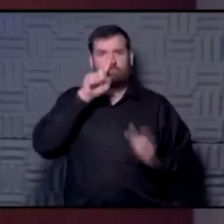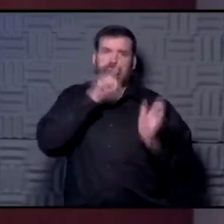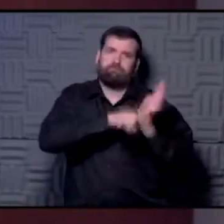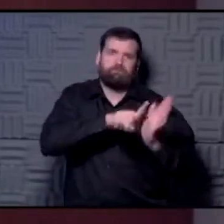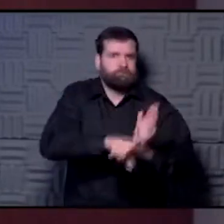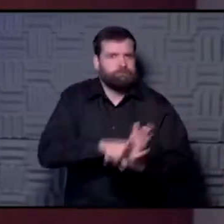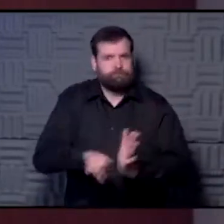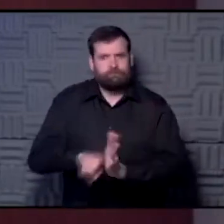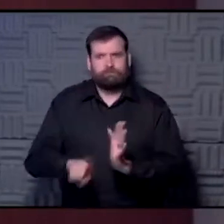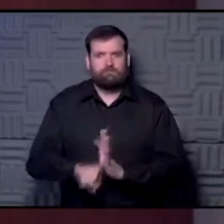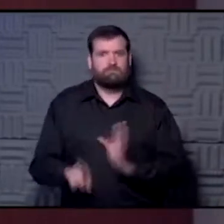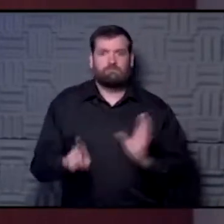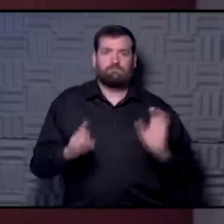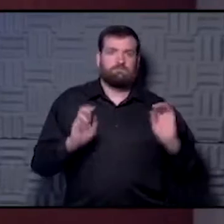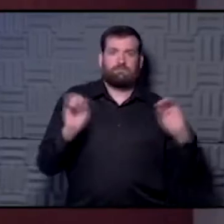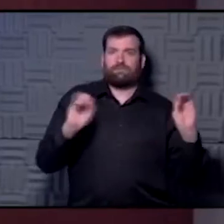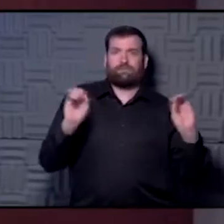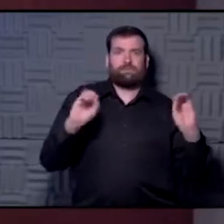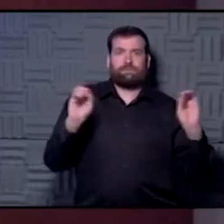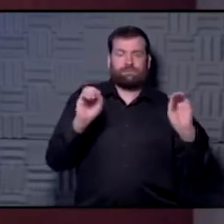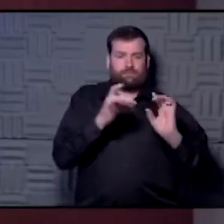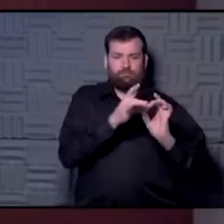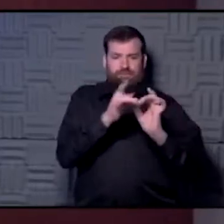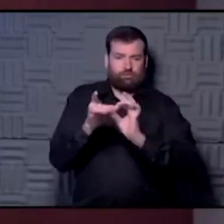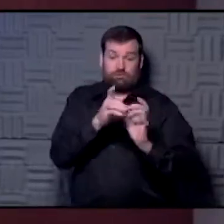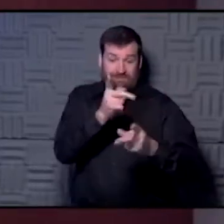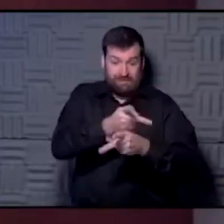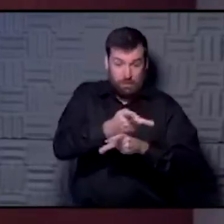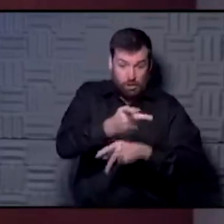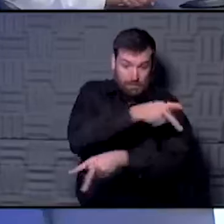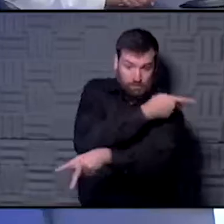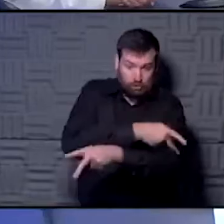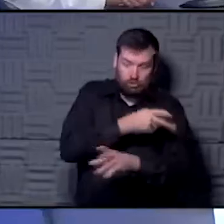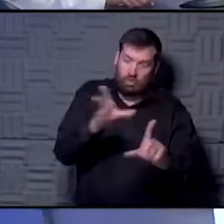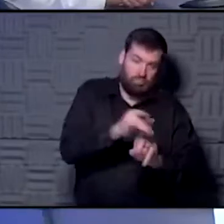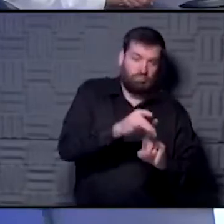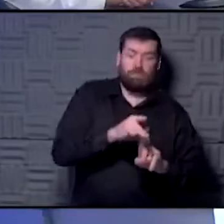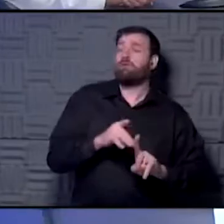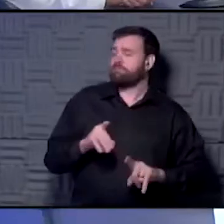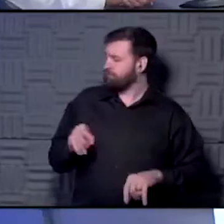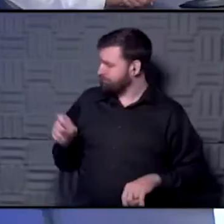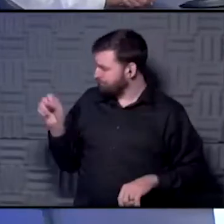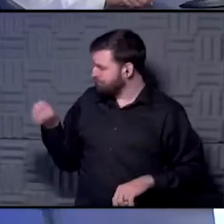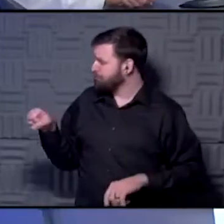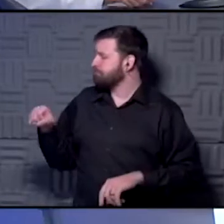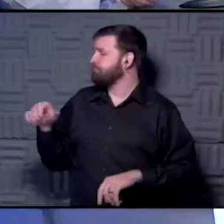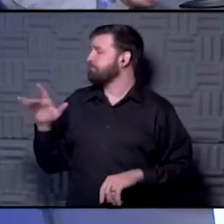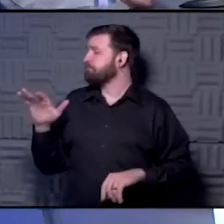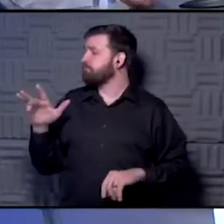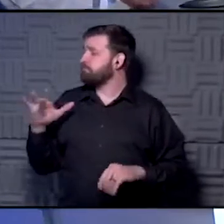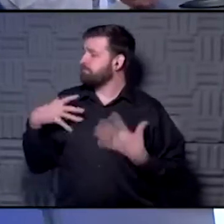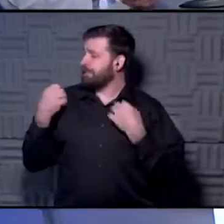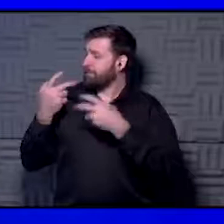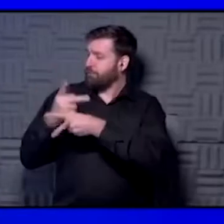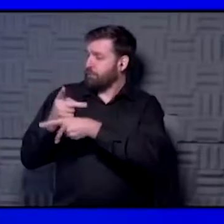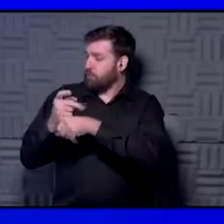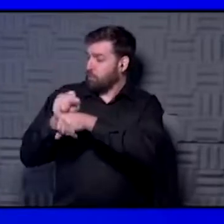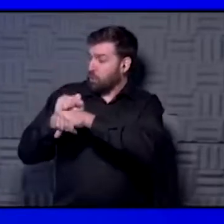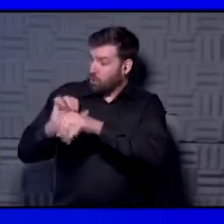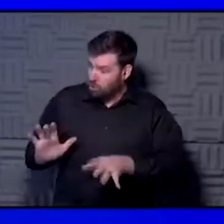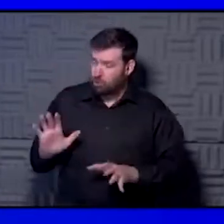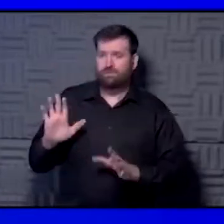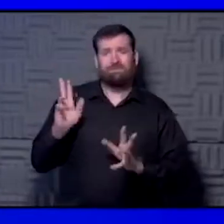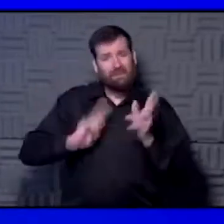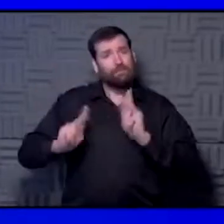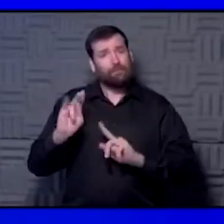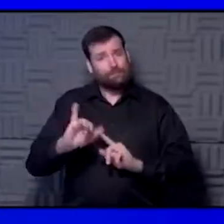to make sure that there was no relationship to taking care of the patients. Yeah, and I think to your point, healthcare workers are people too.